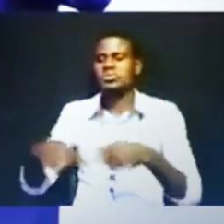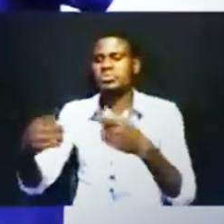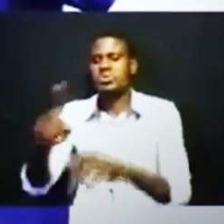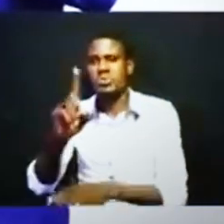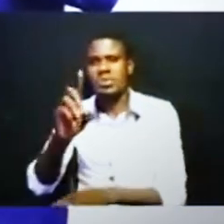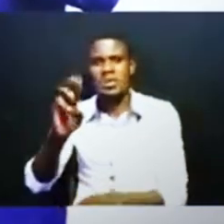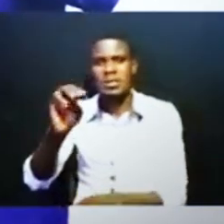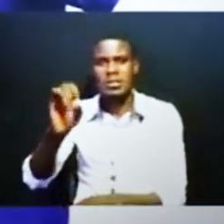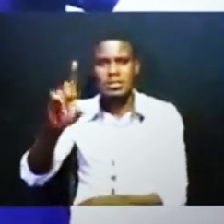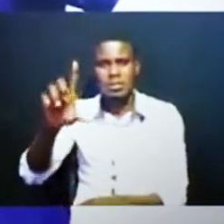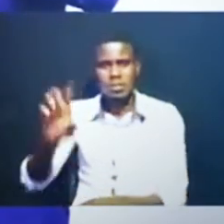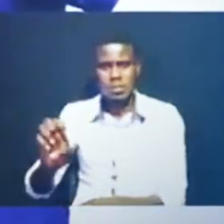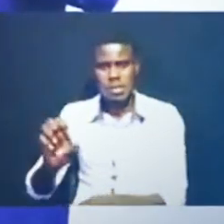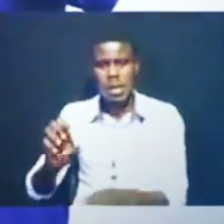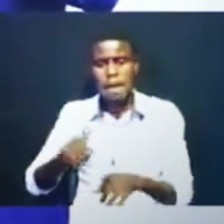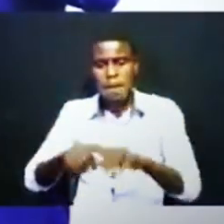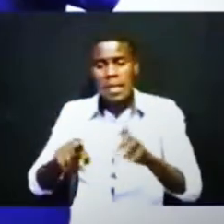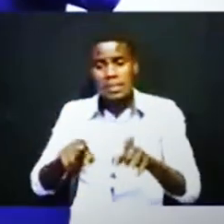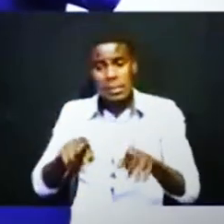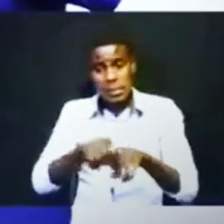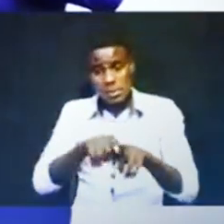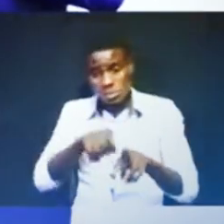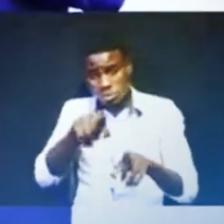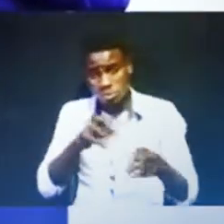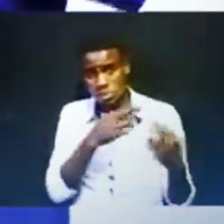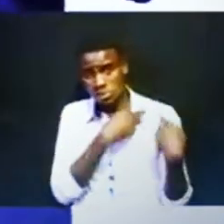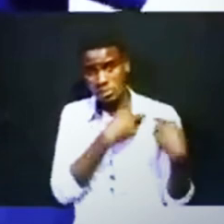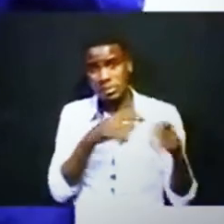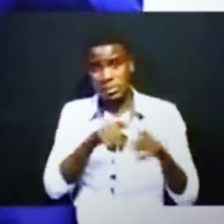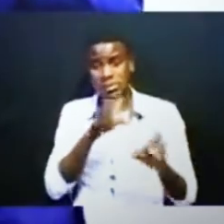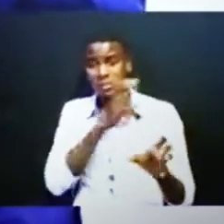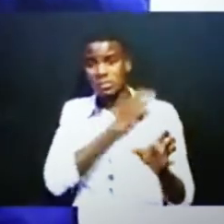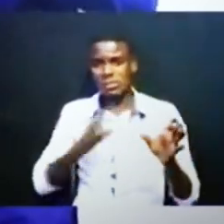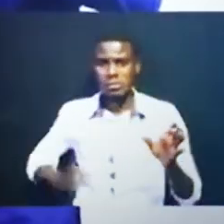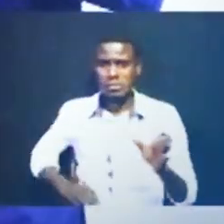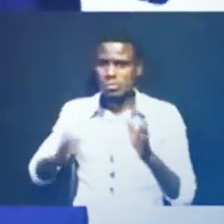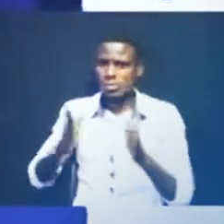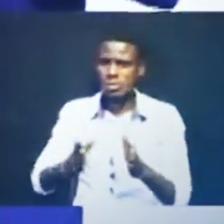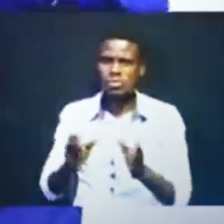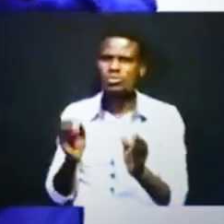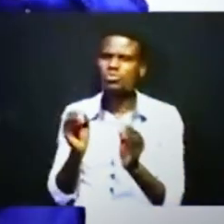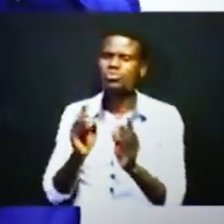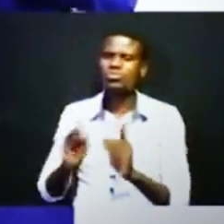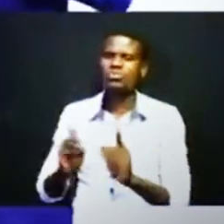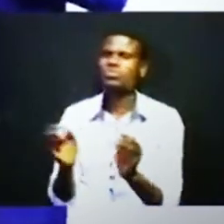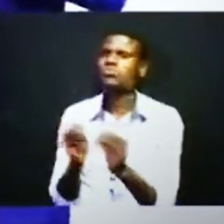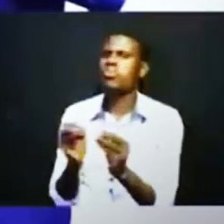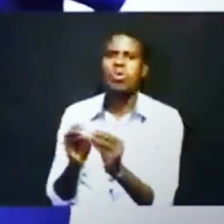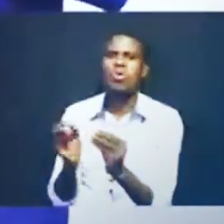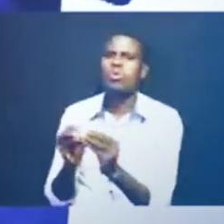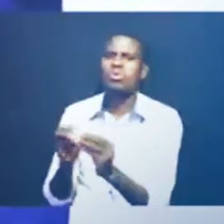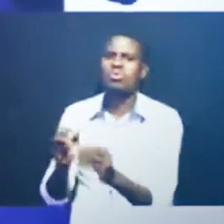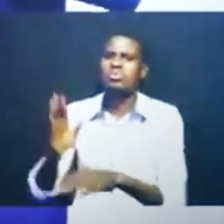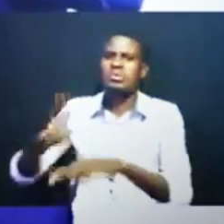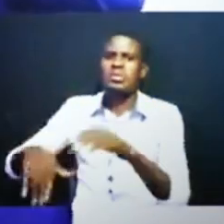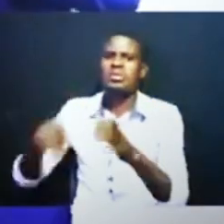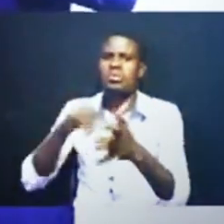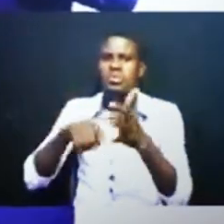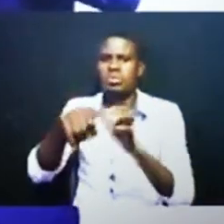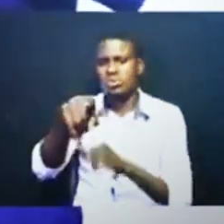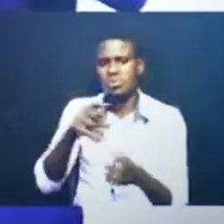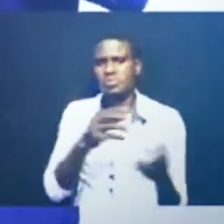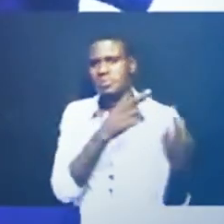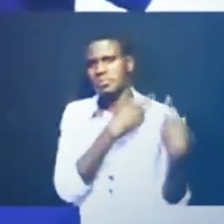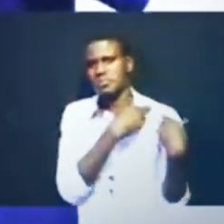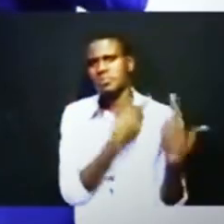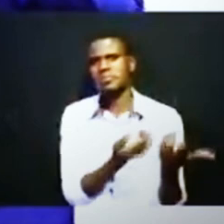duty. Do what is not even your duty. Na e ho nkyere kyere no anase ngopepo no so nkyere kyere no na Kristo